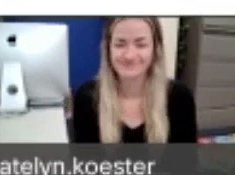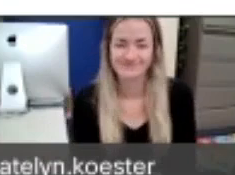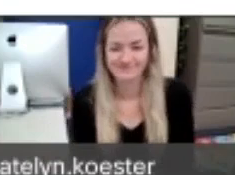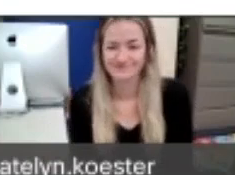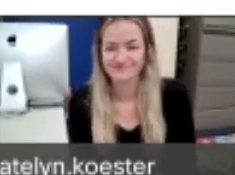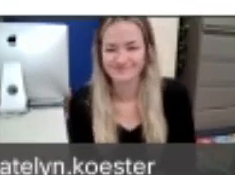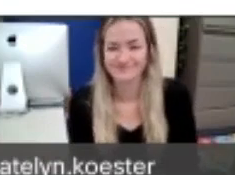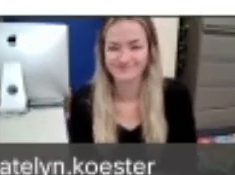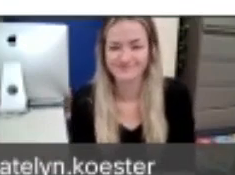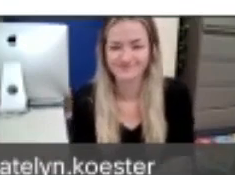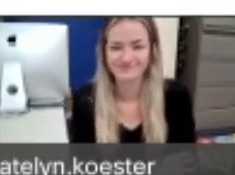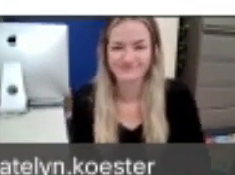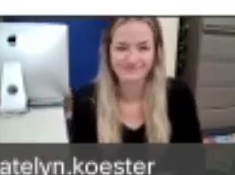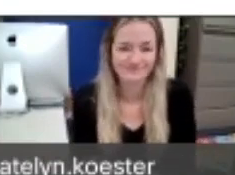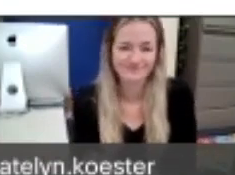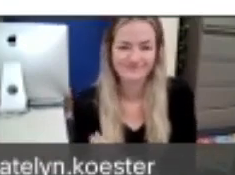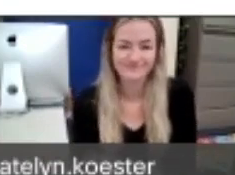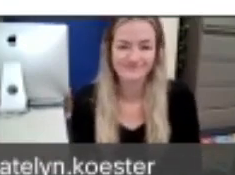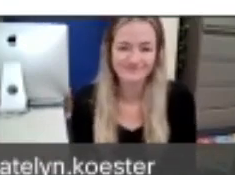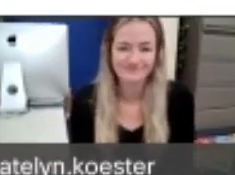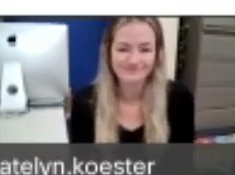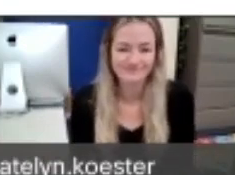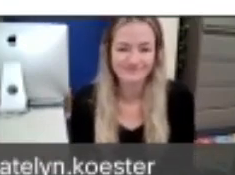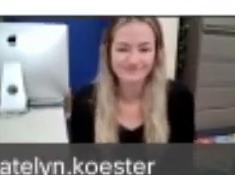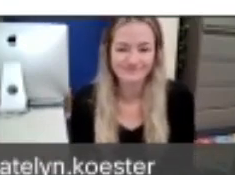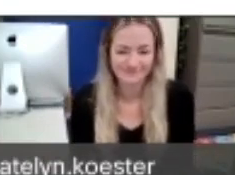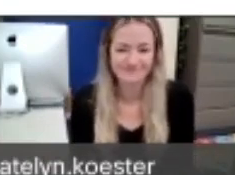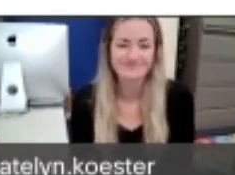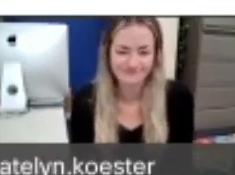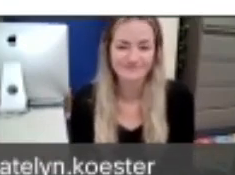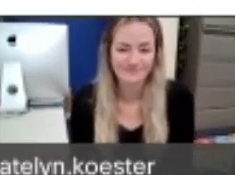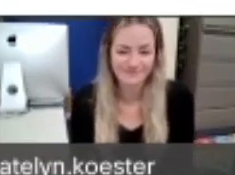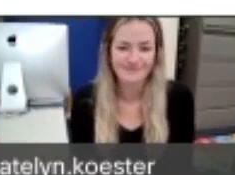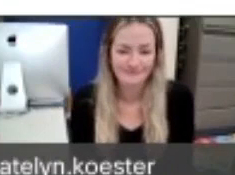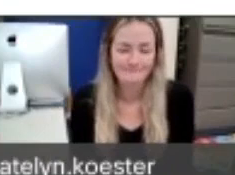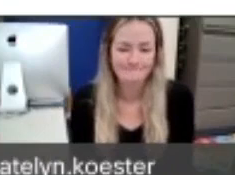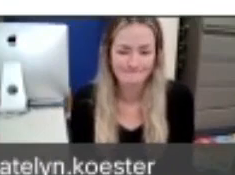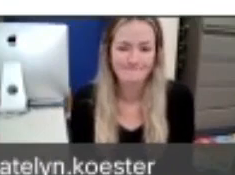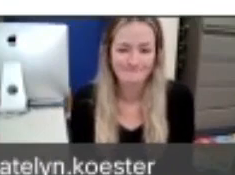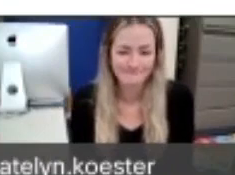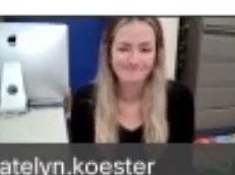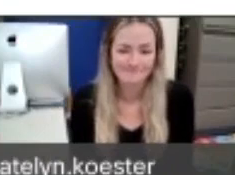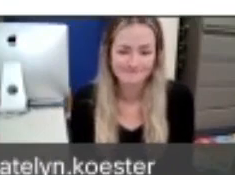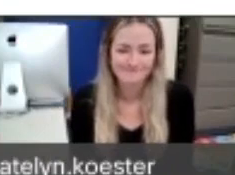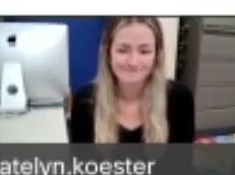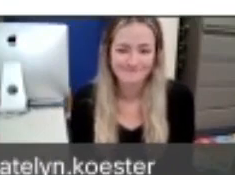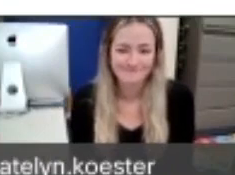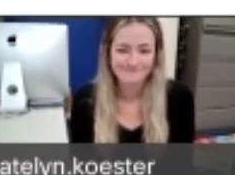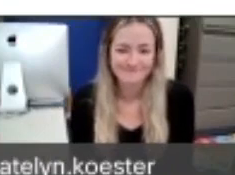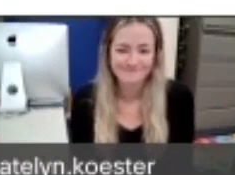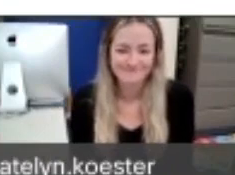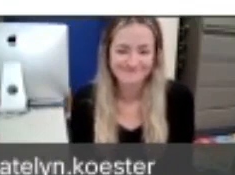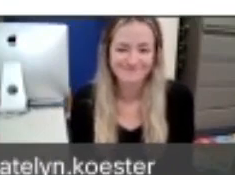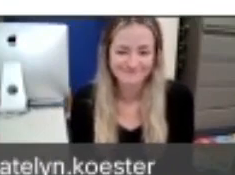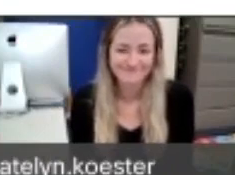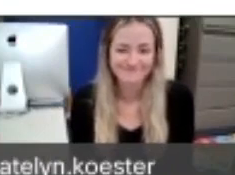to the community, and she teaches at primary hall to kindergartners and first graders. She's born and raised in Buffalo. She is